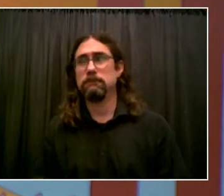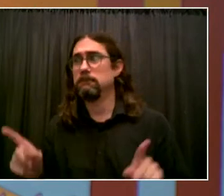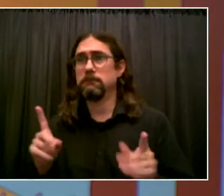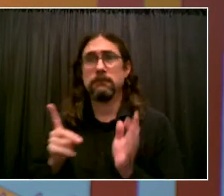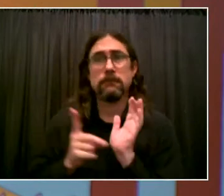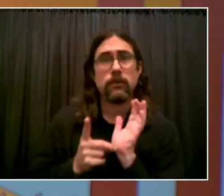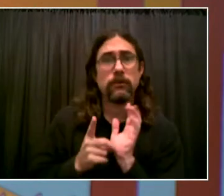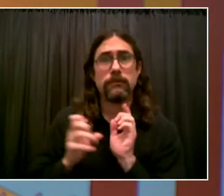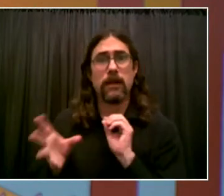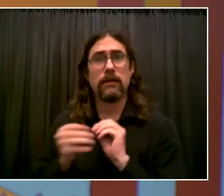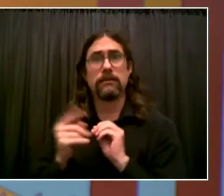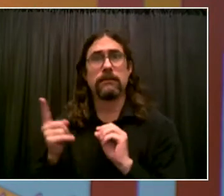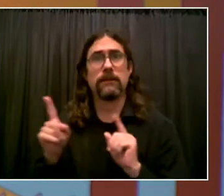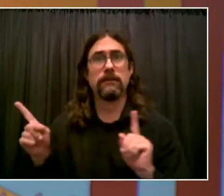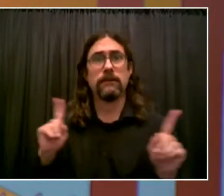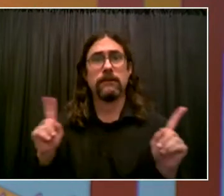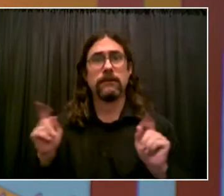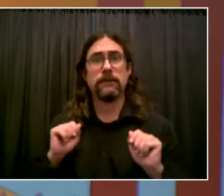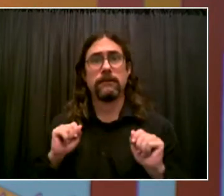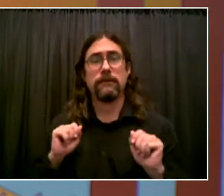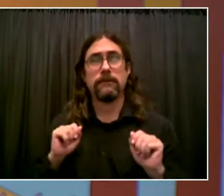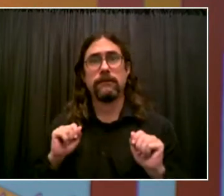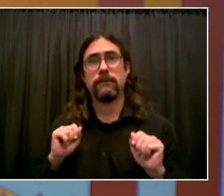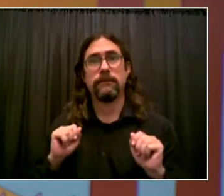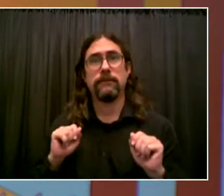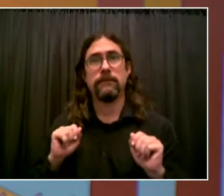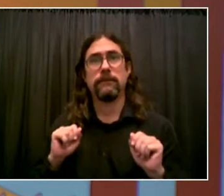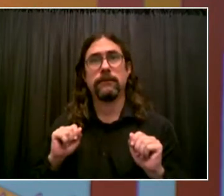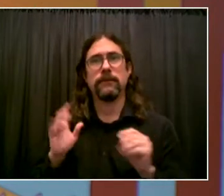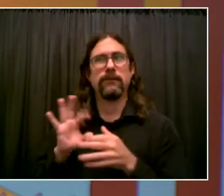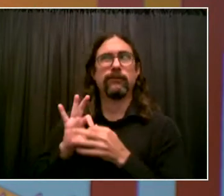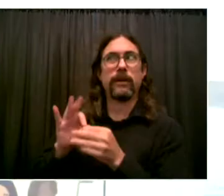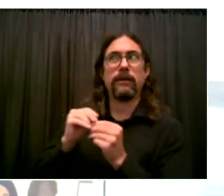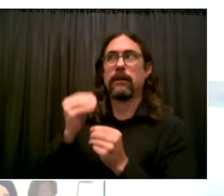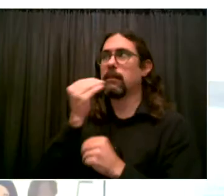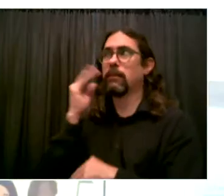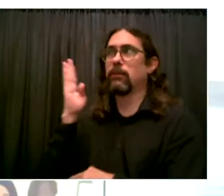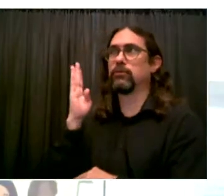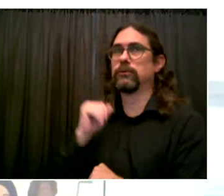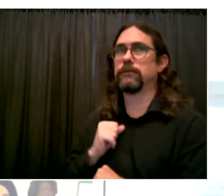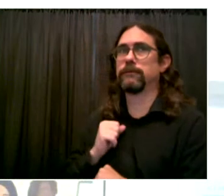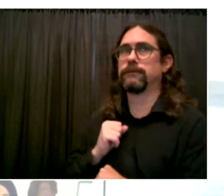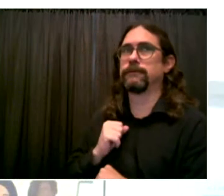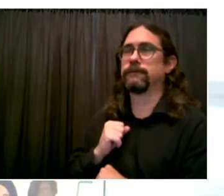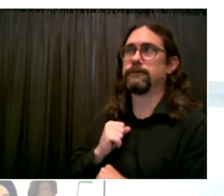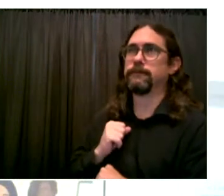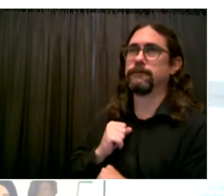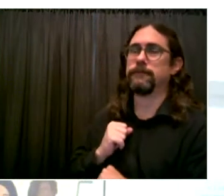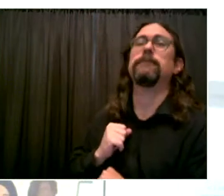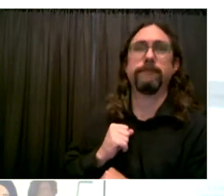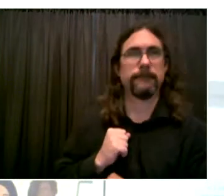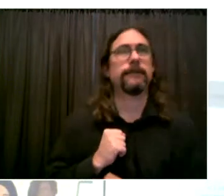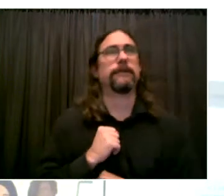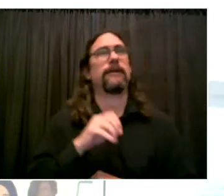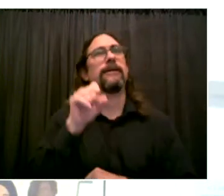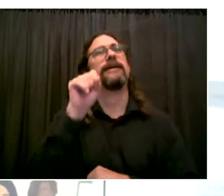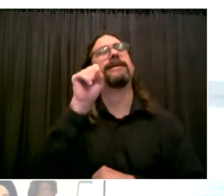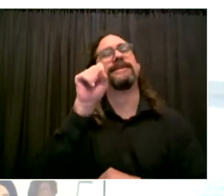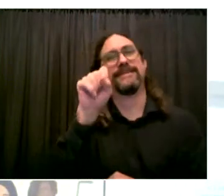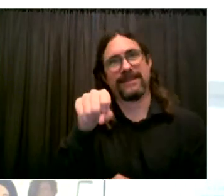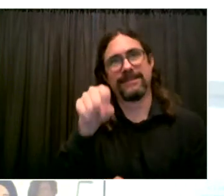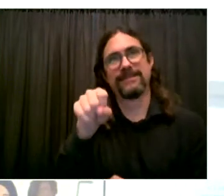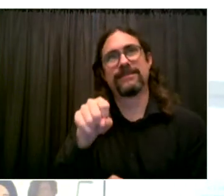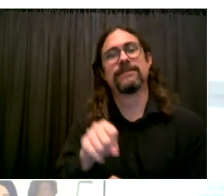Particularly on the lunch issue? Go ahead. Yes, just to add briefly on the lunch question. As the chancellor